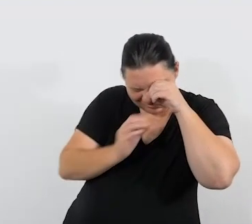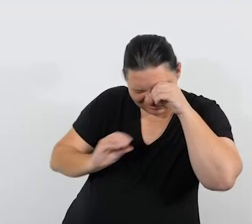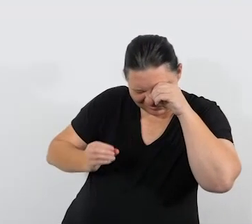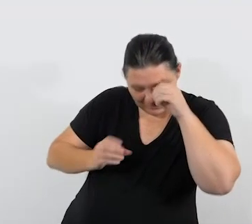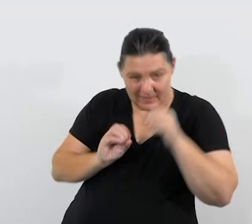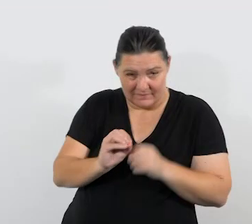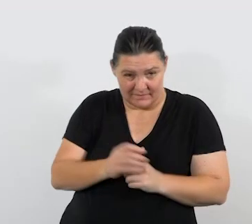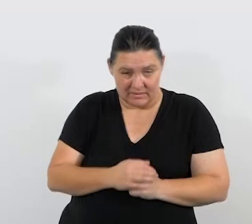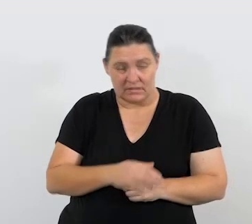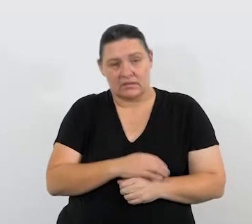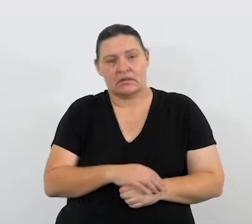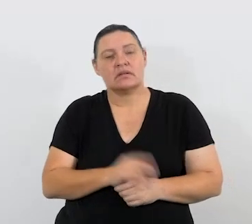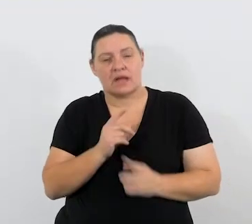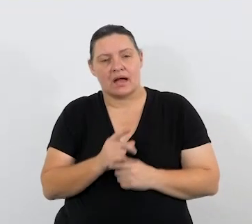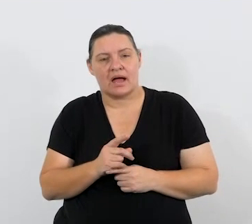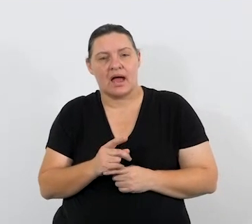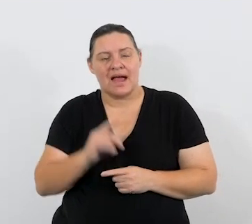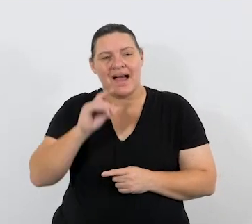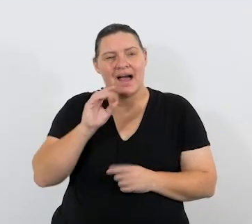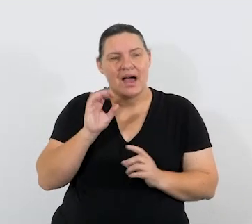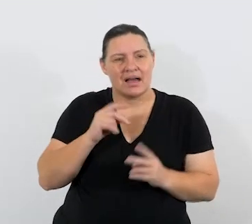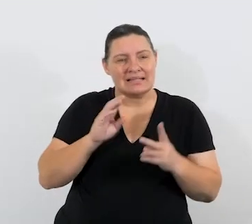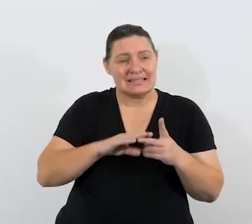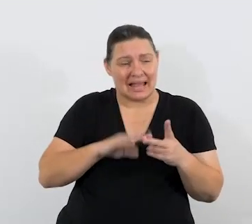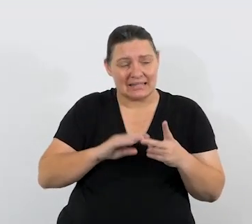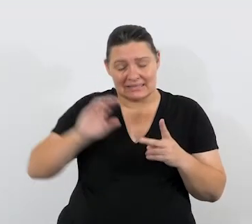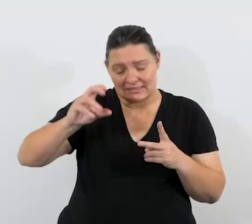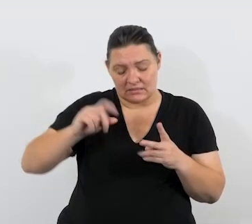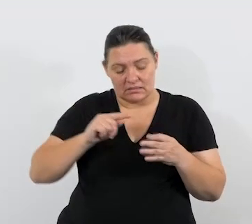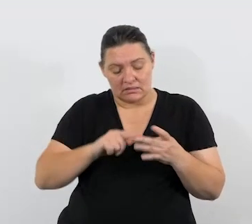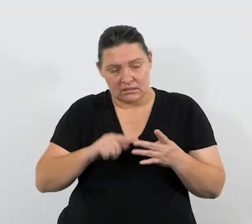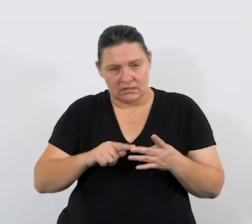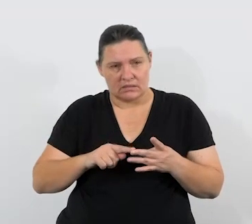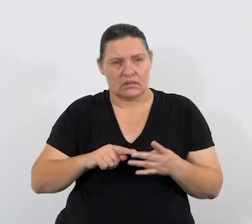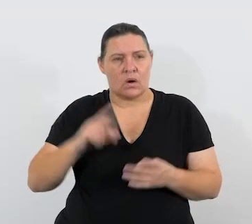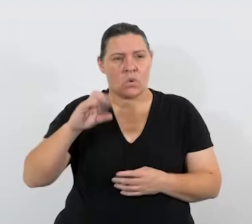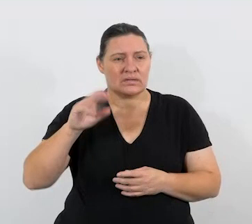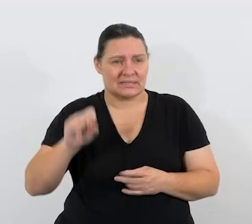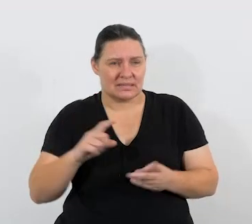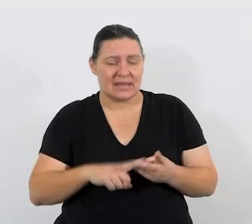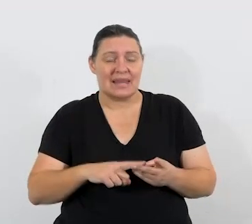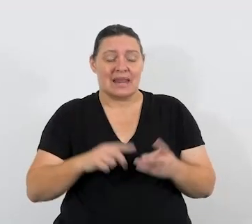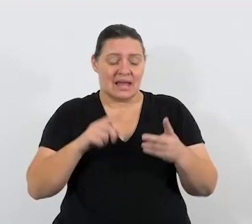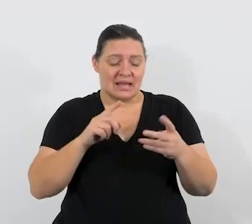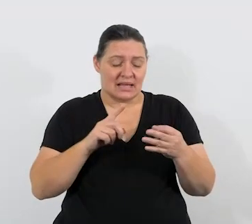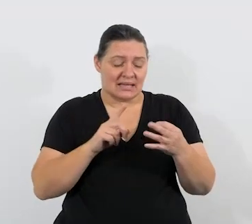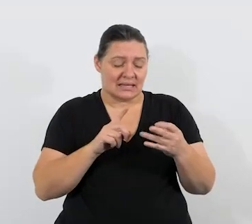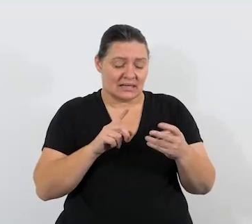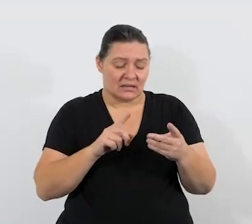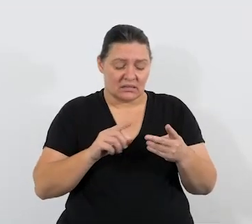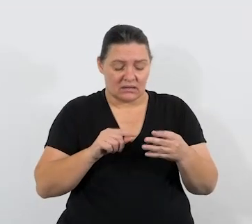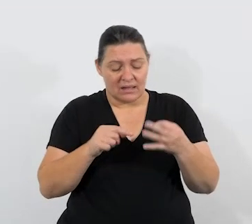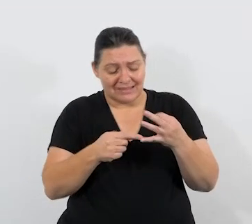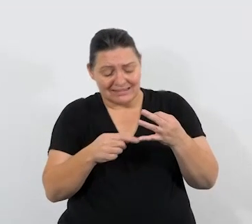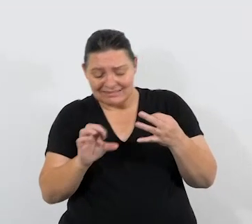use. And the second one is the fine adjustment screw. So this one is the coarse adjustment screw that is used for